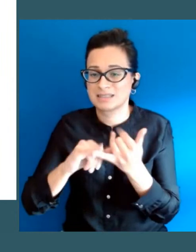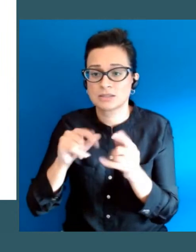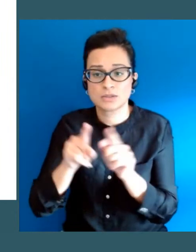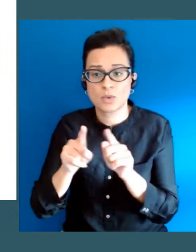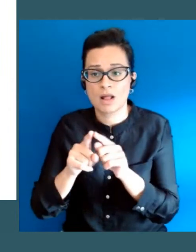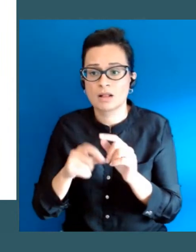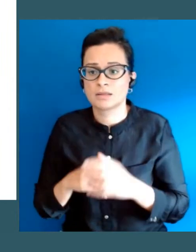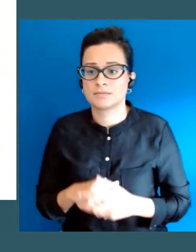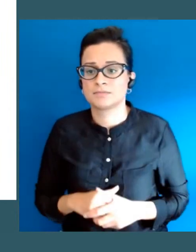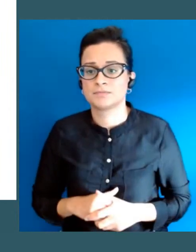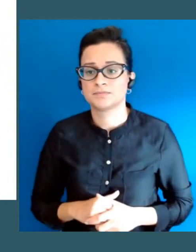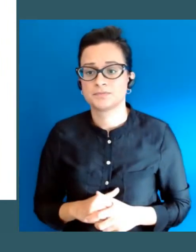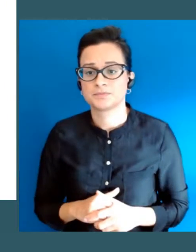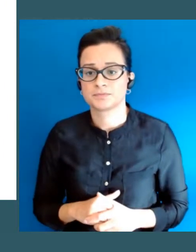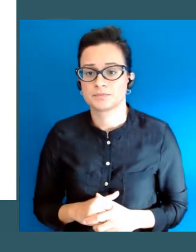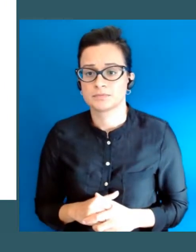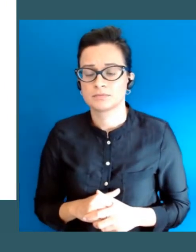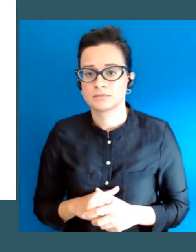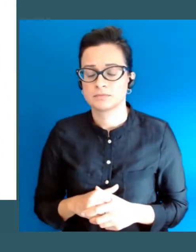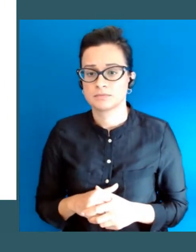So to conclude the talk,